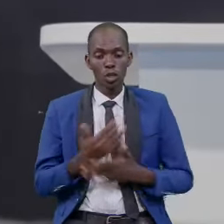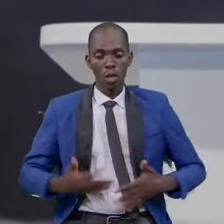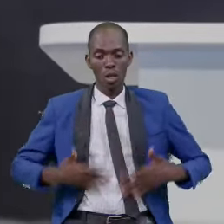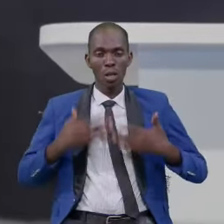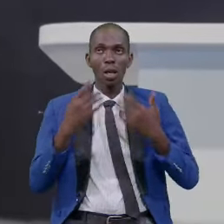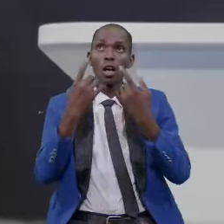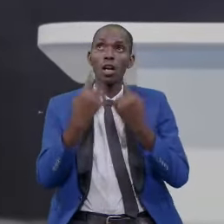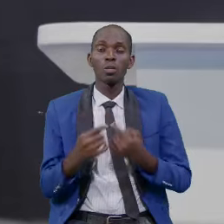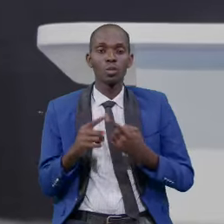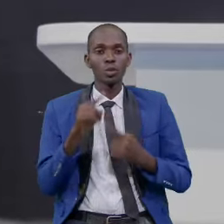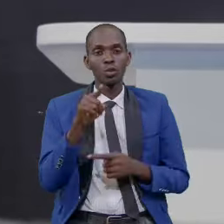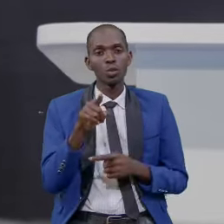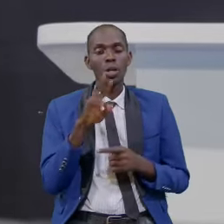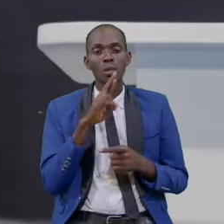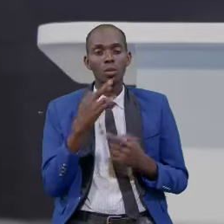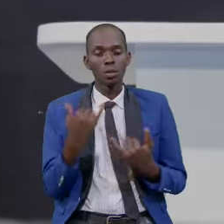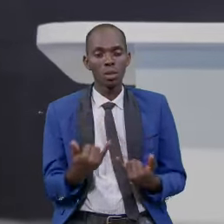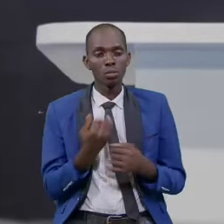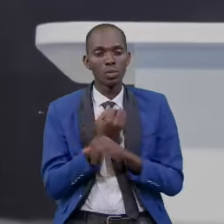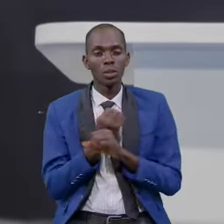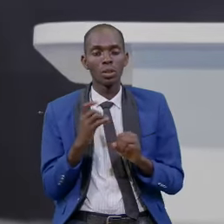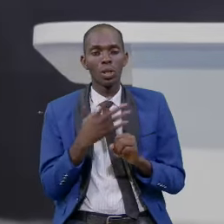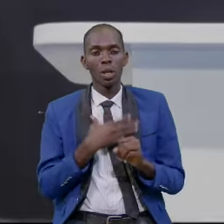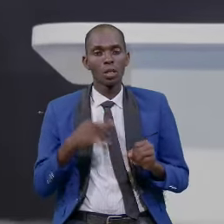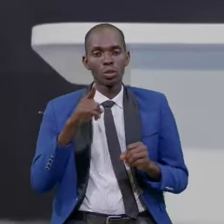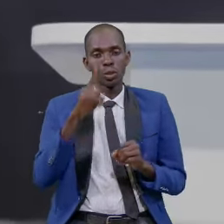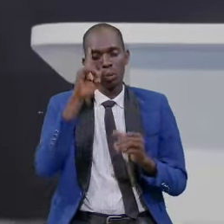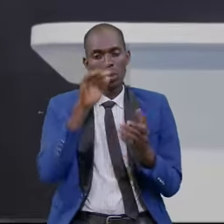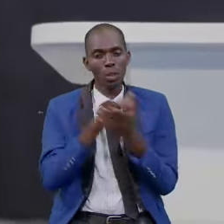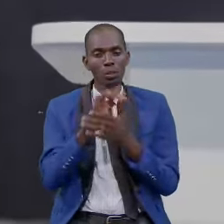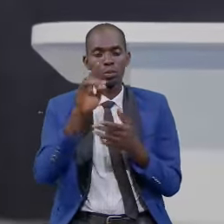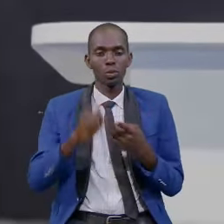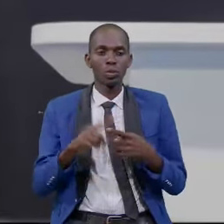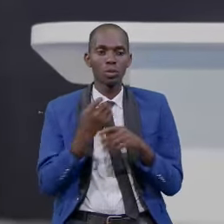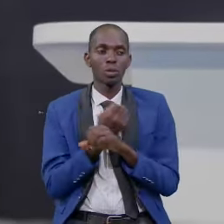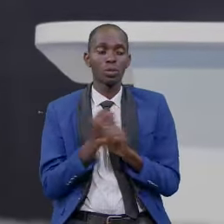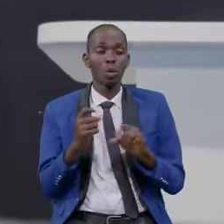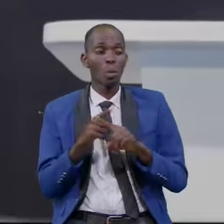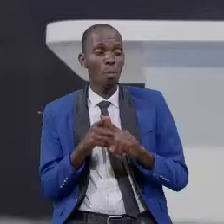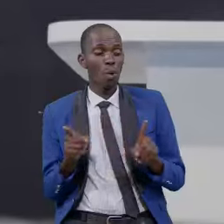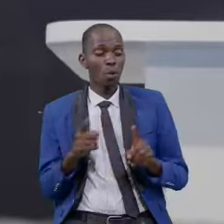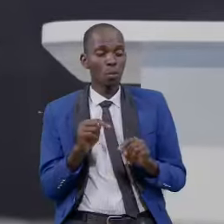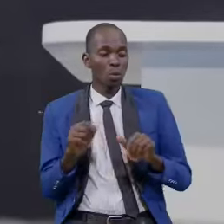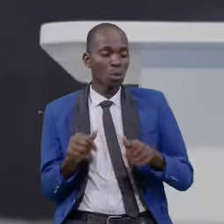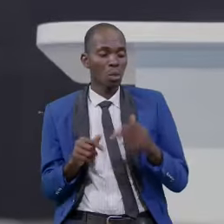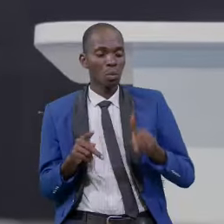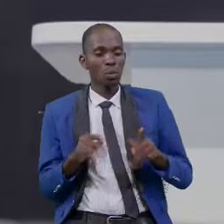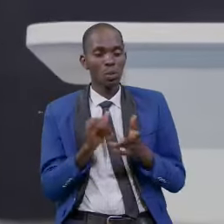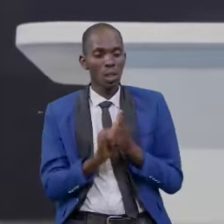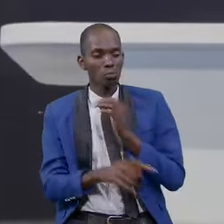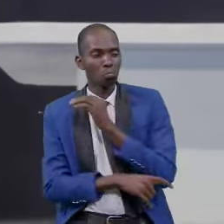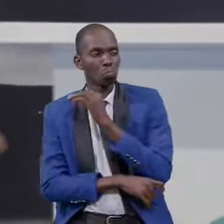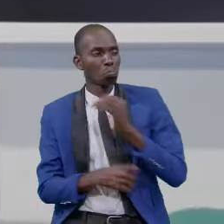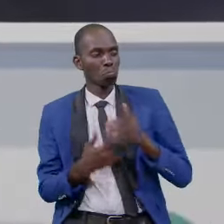are saved, you believe unto salvation. But the people who were stealing before, and they say,